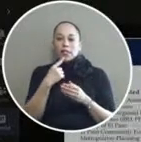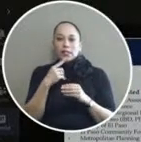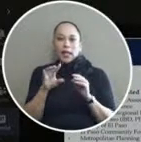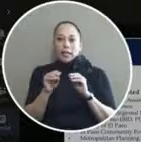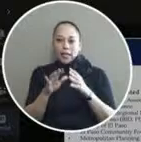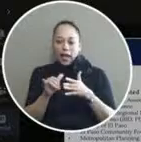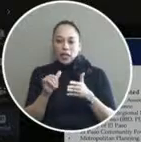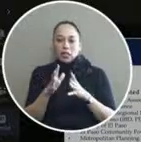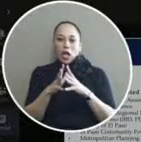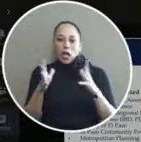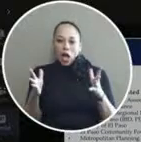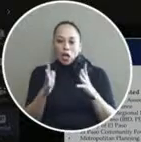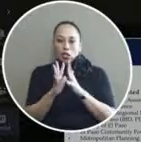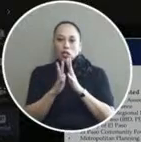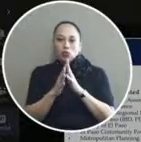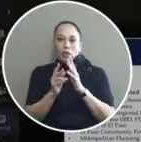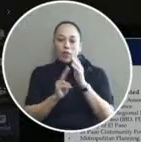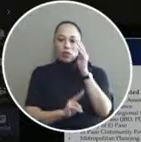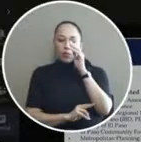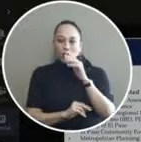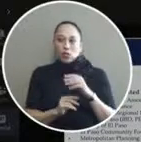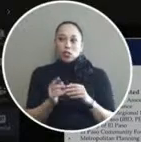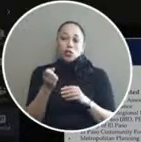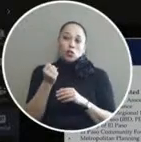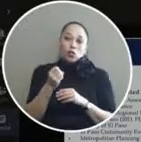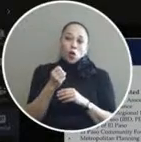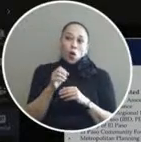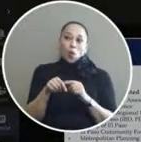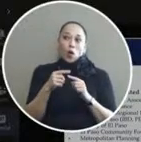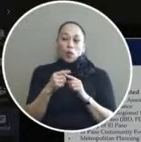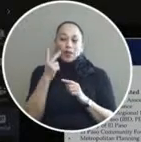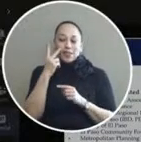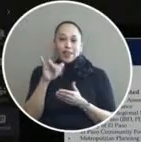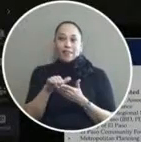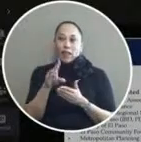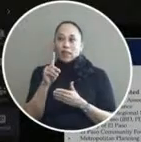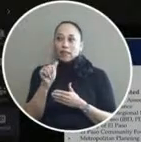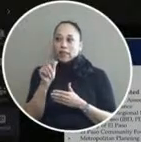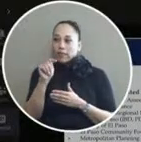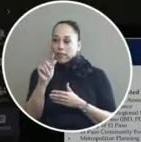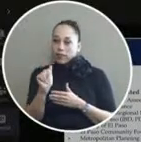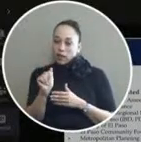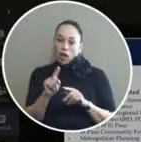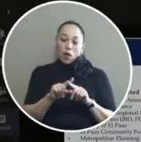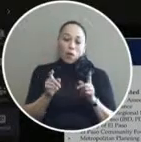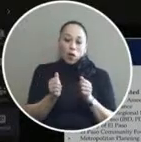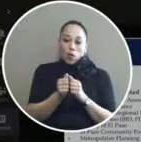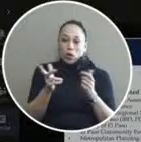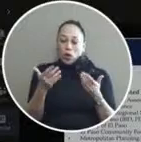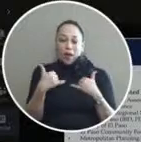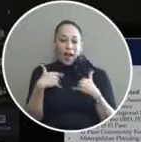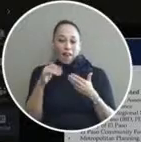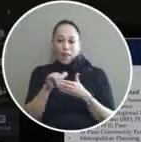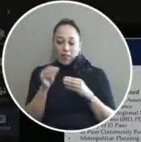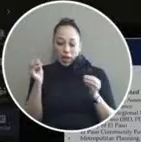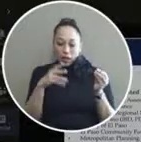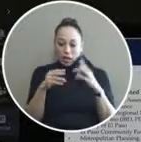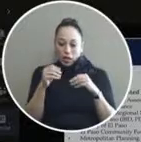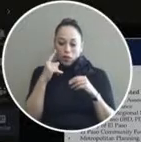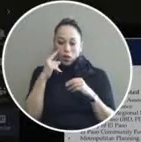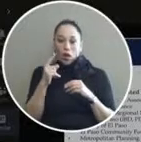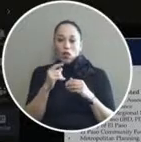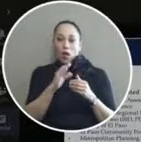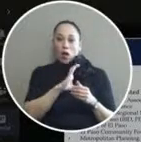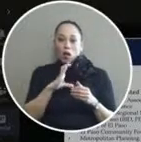across traffic, across the bridges. So again, we look at all this data, day in and day out, but without having the input from our committee,